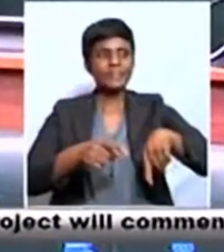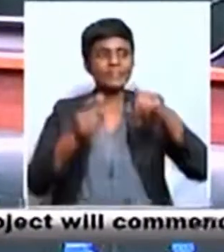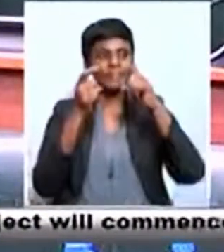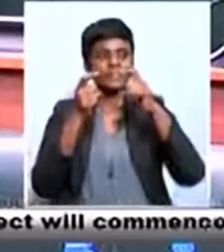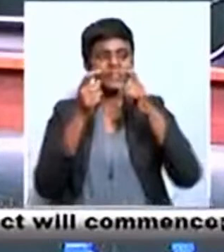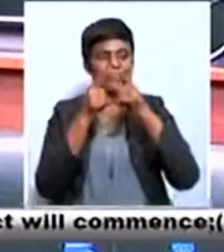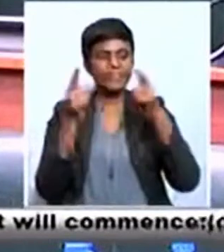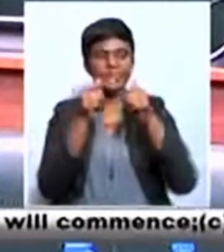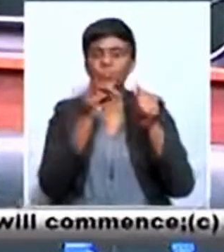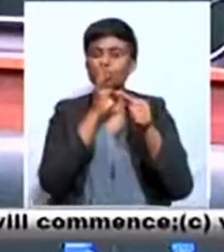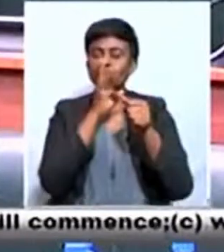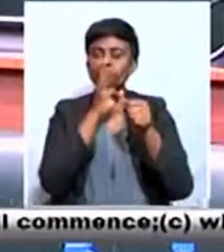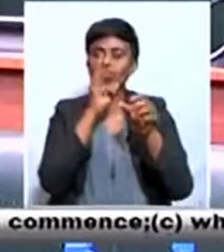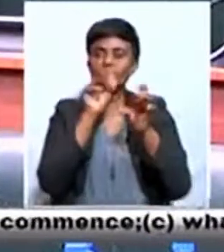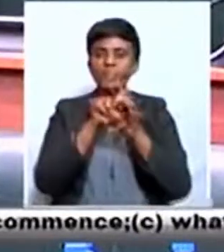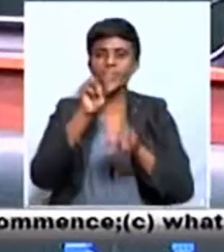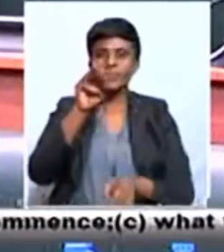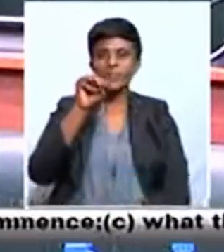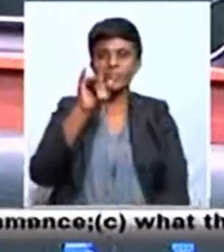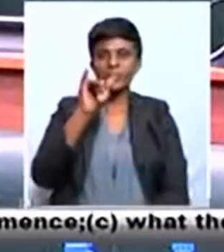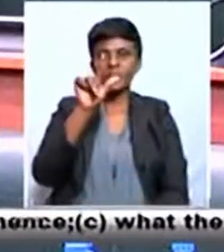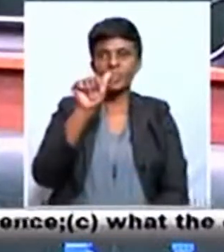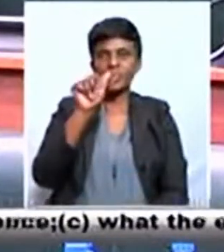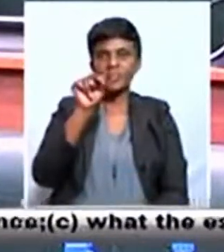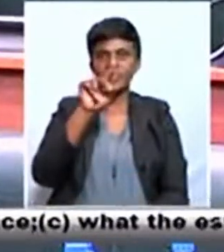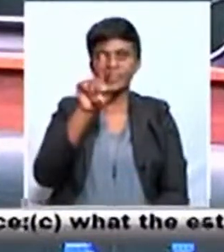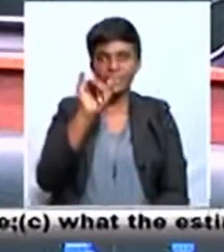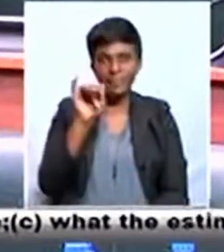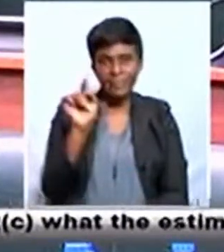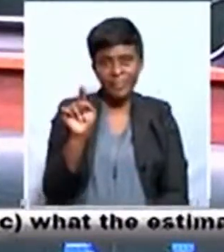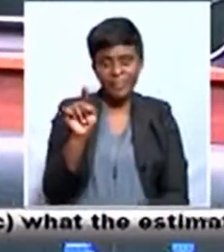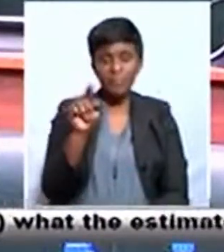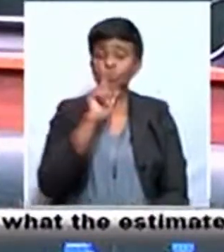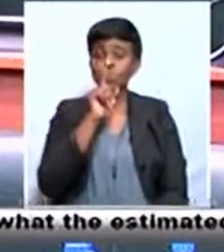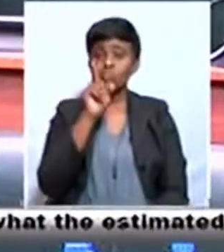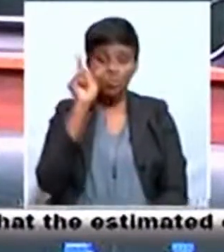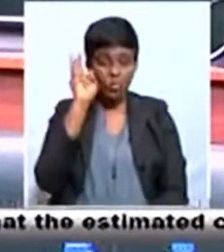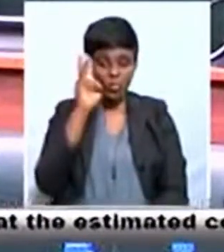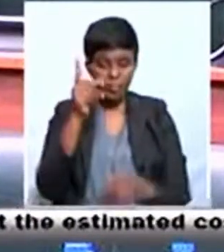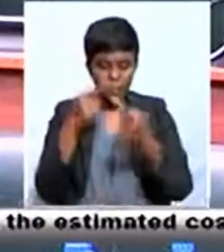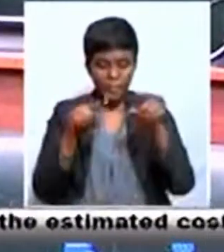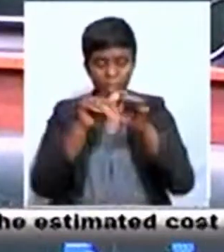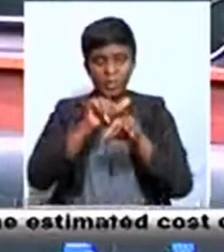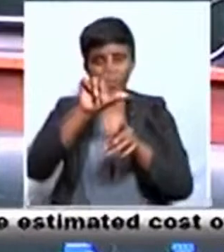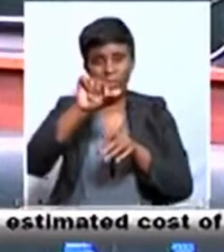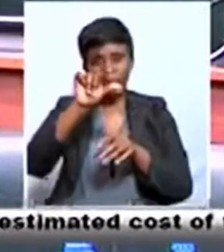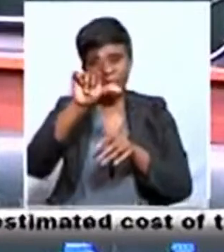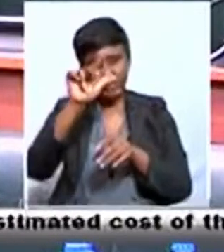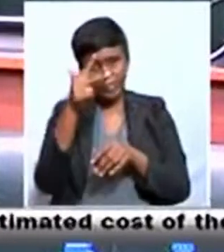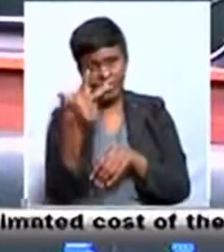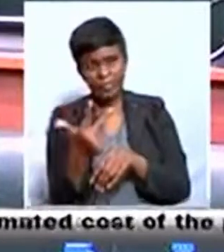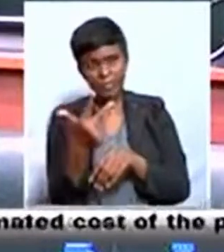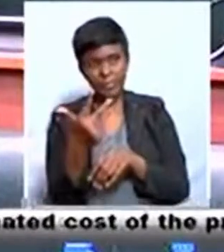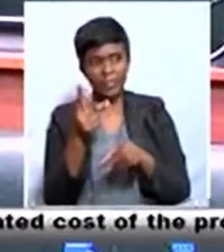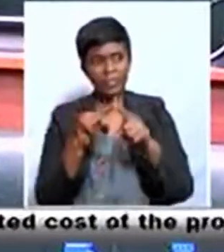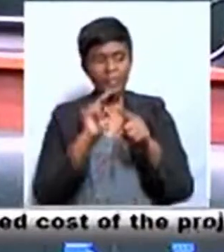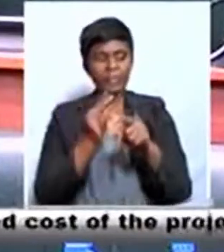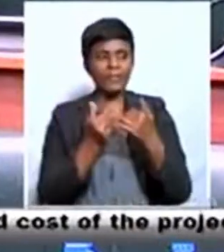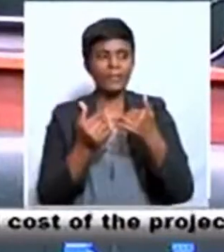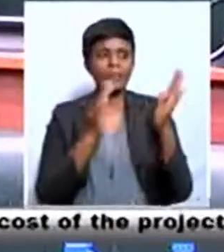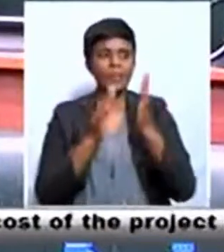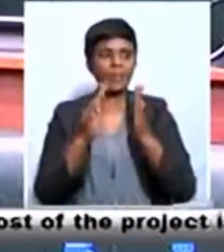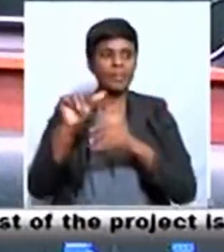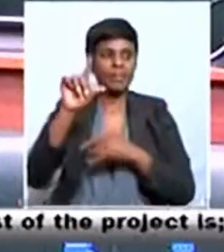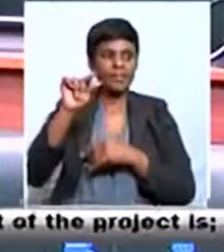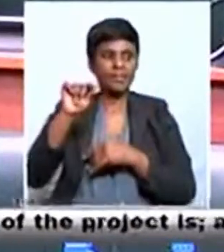in Milanzi, and I want to assure you that this will be done in 2023, but also we are planning for